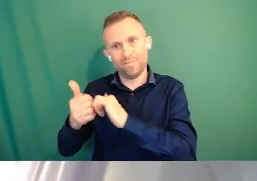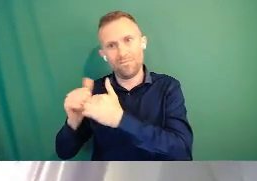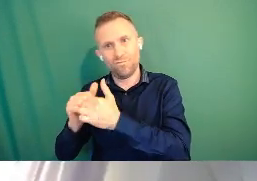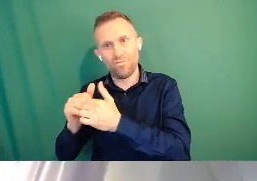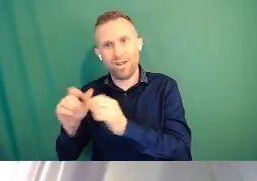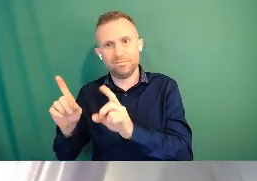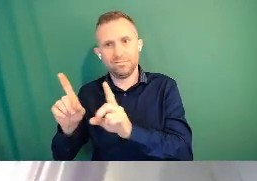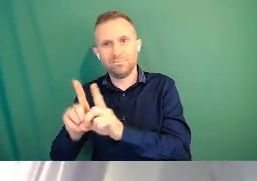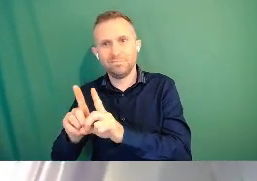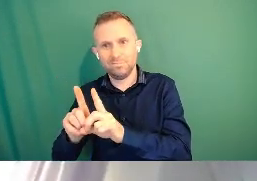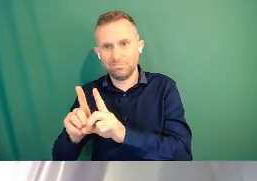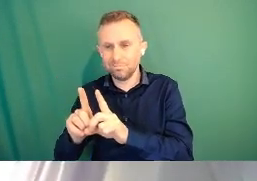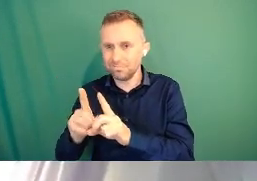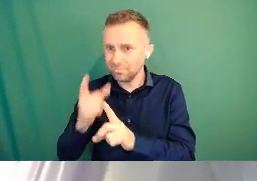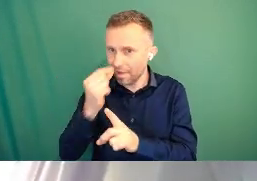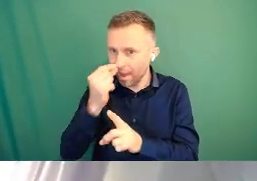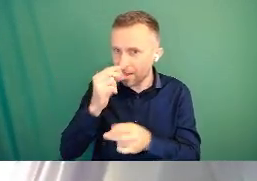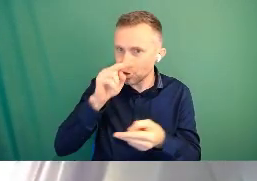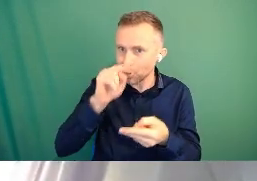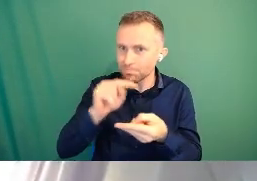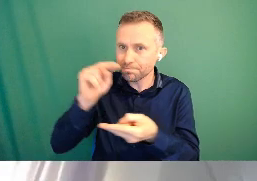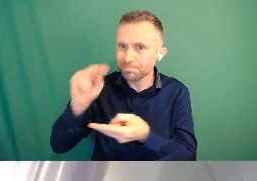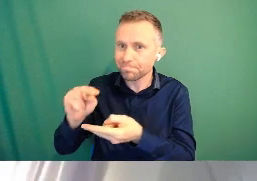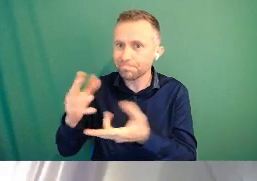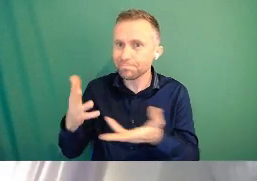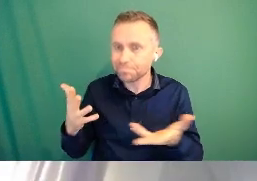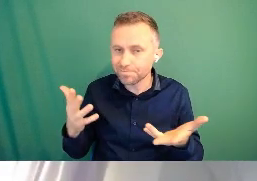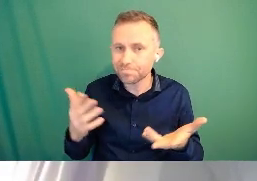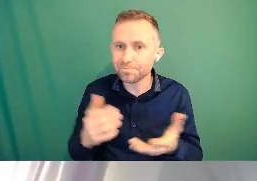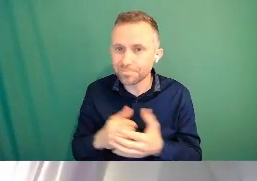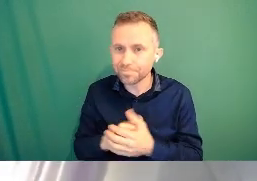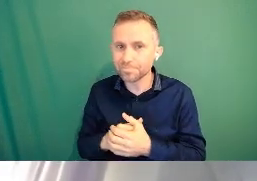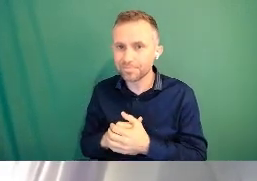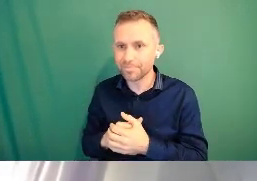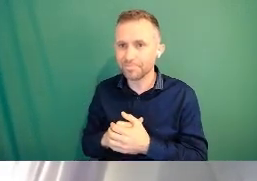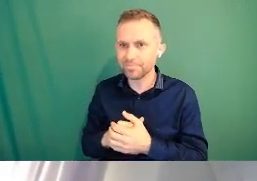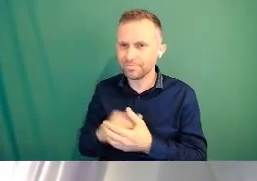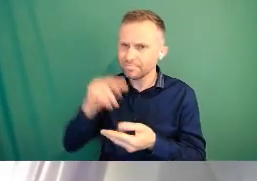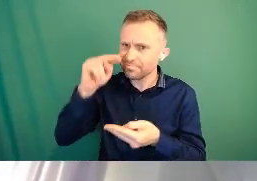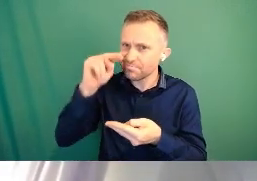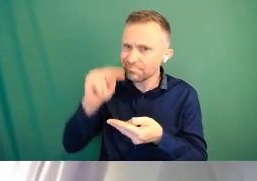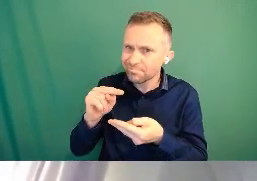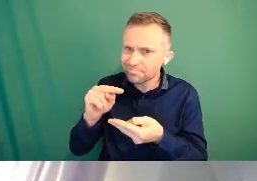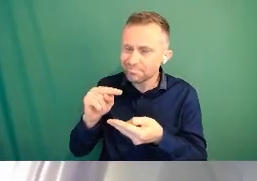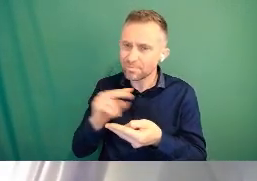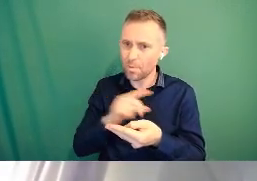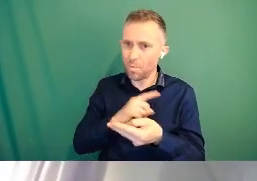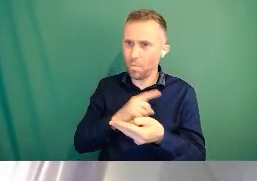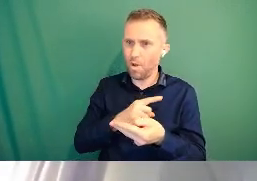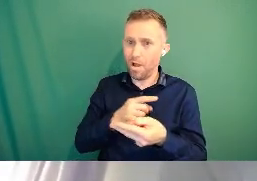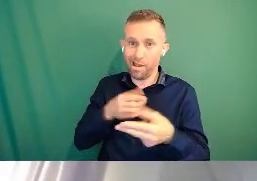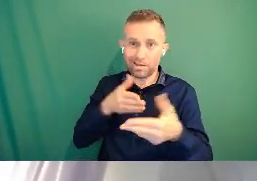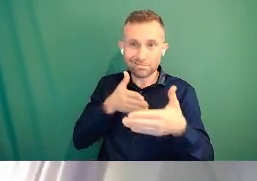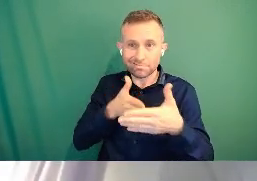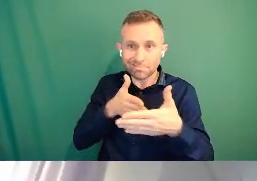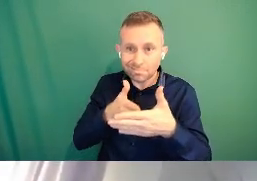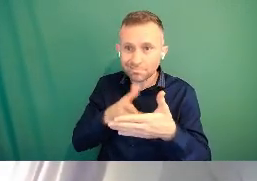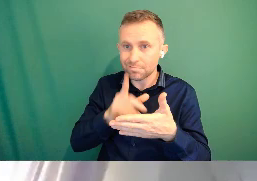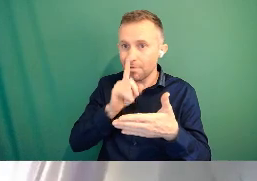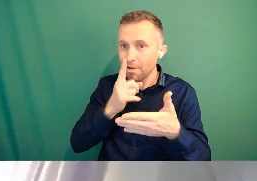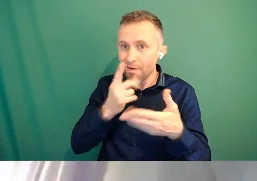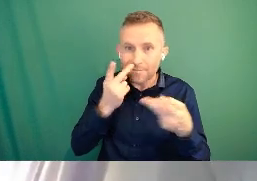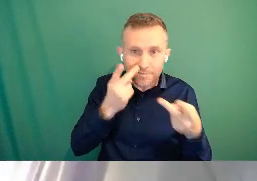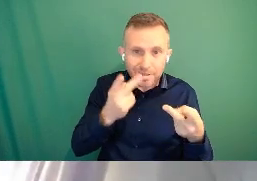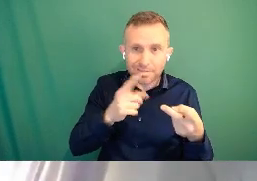well. So if you're only able to see X amount of the site, then we'll make sure that you're